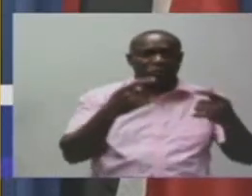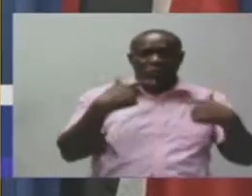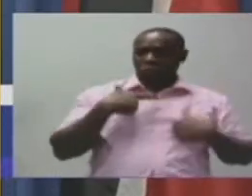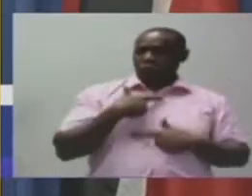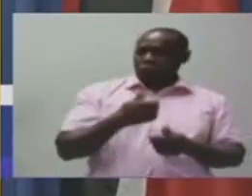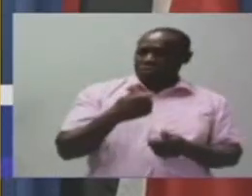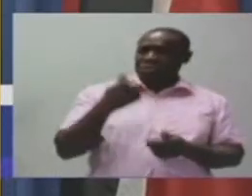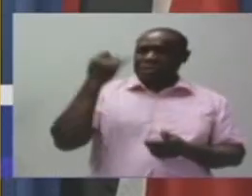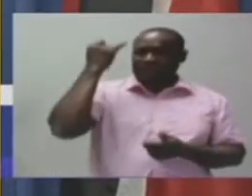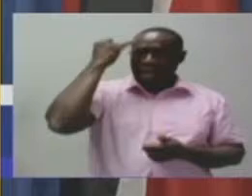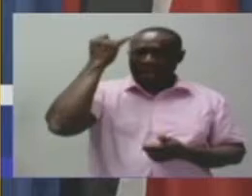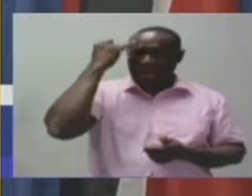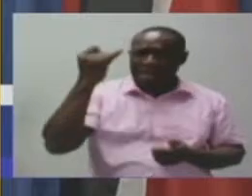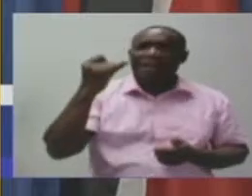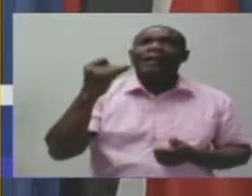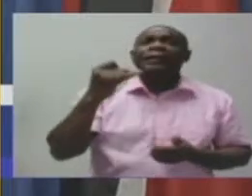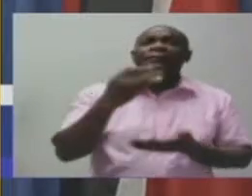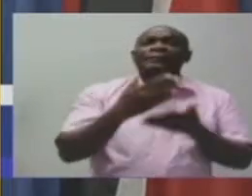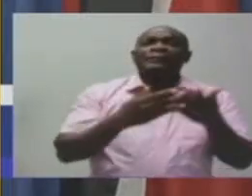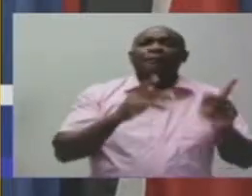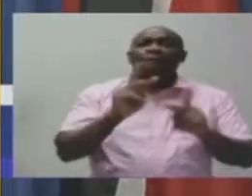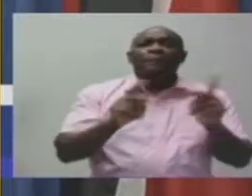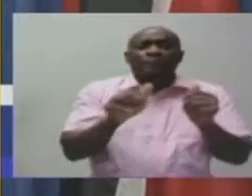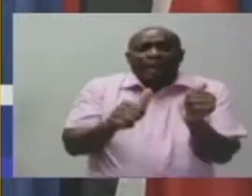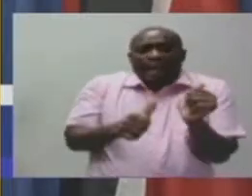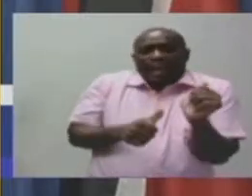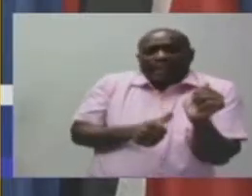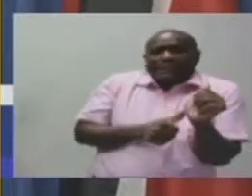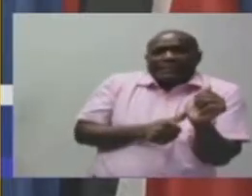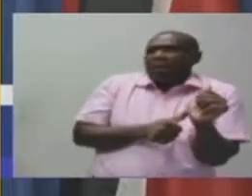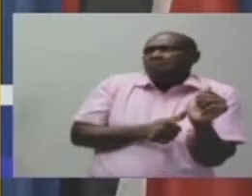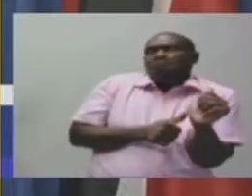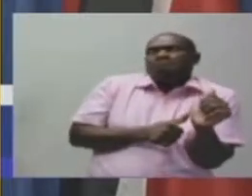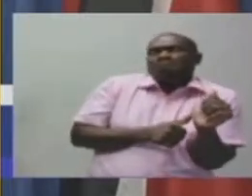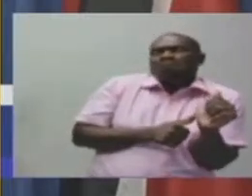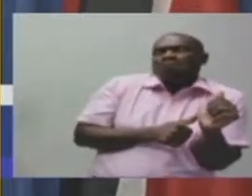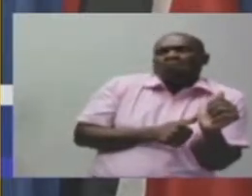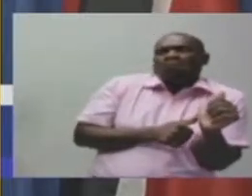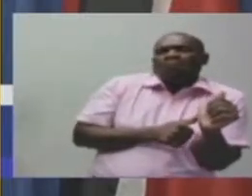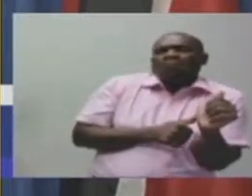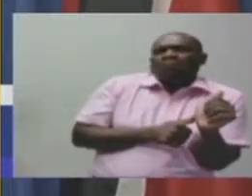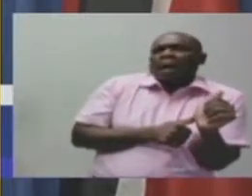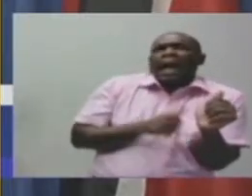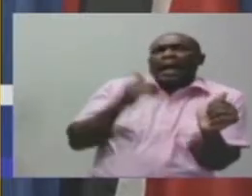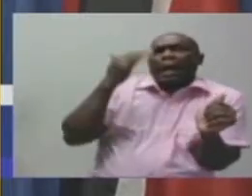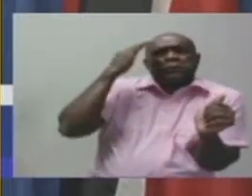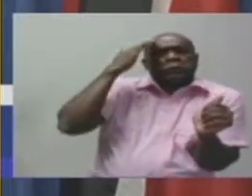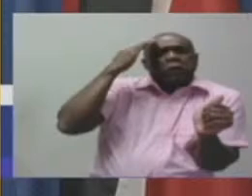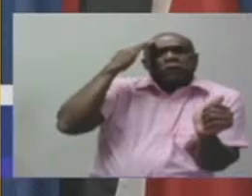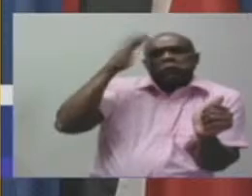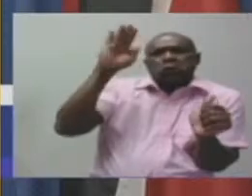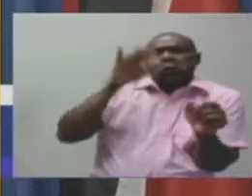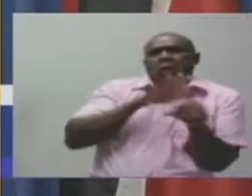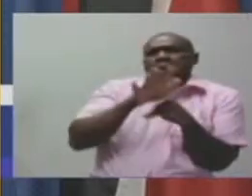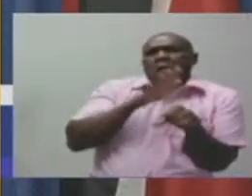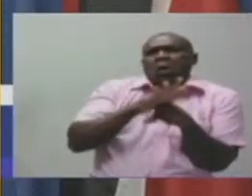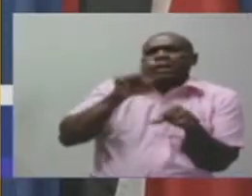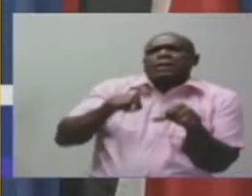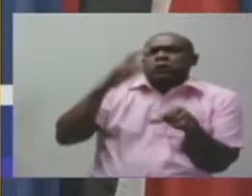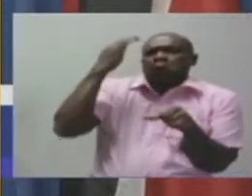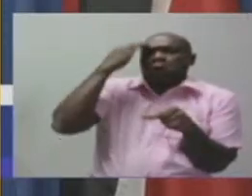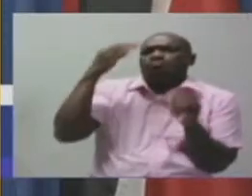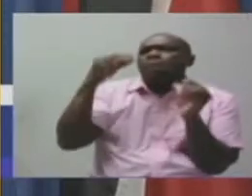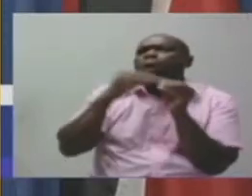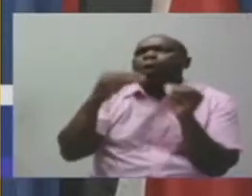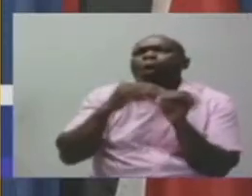hiding their lack of cooperation behind the fact that they don't know enough about the vaccine.